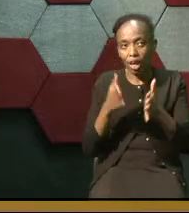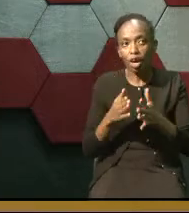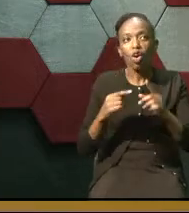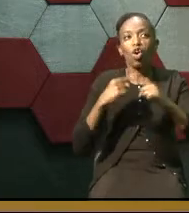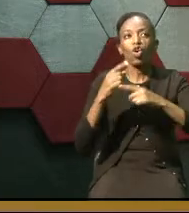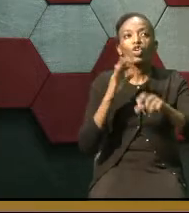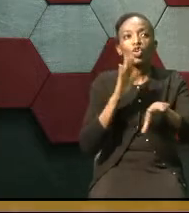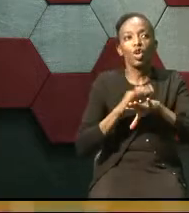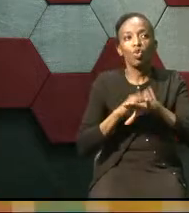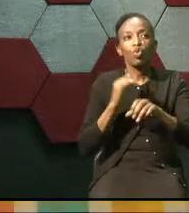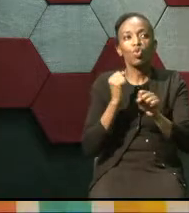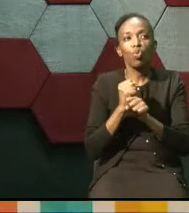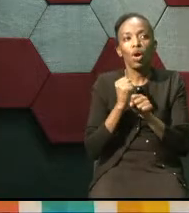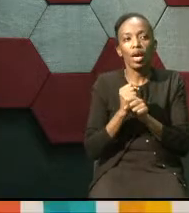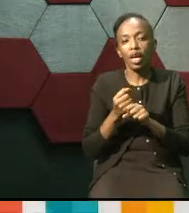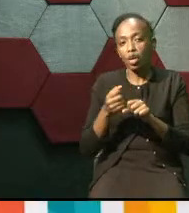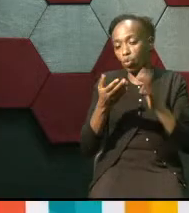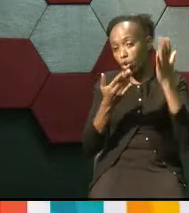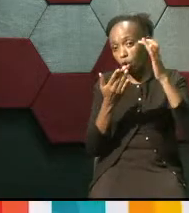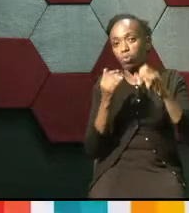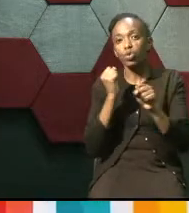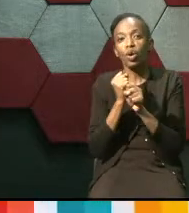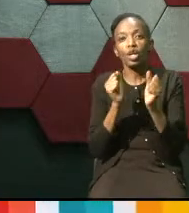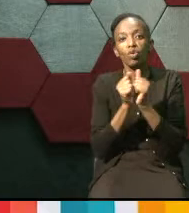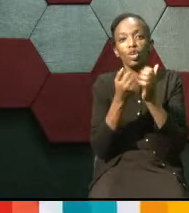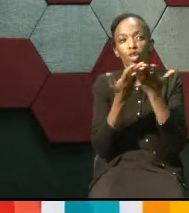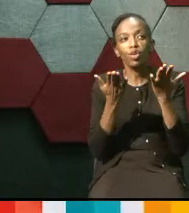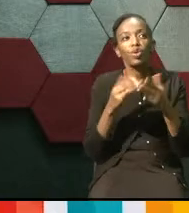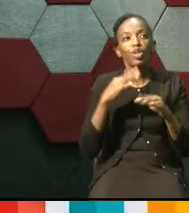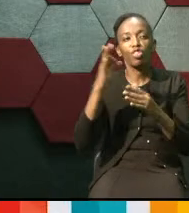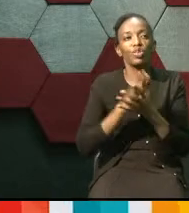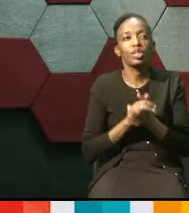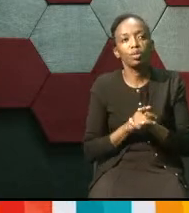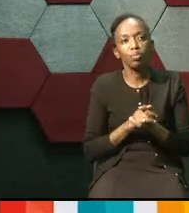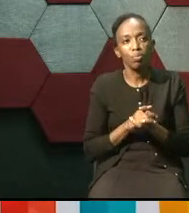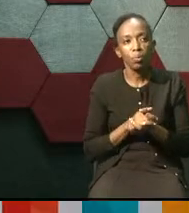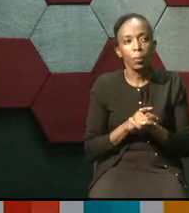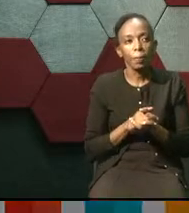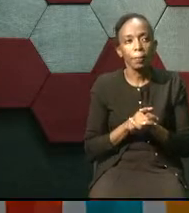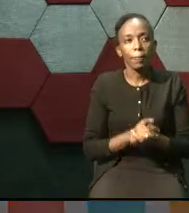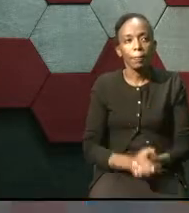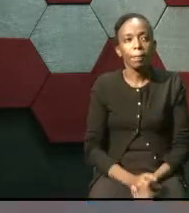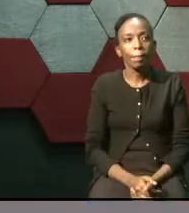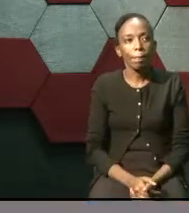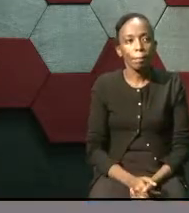the good work, Hilary, and we look forward to working with you in the future.